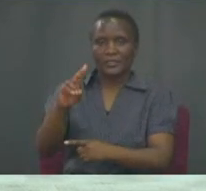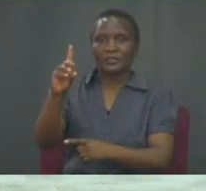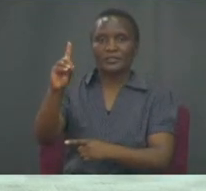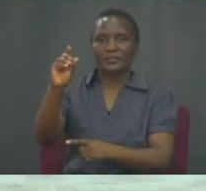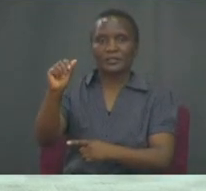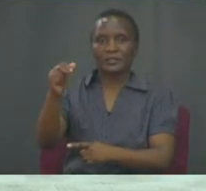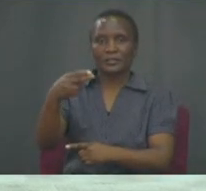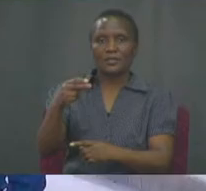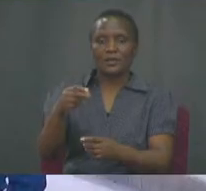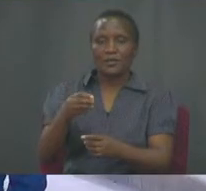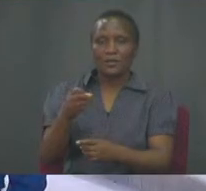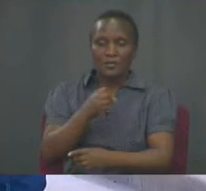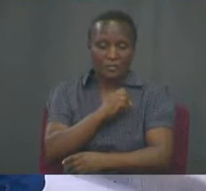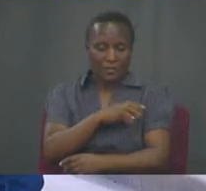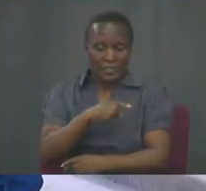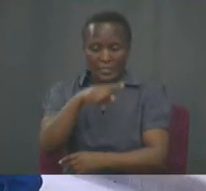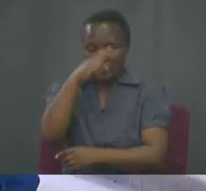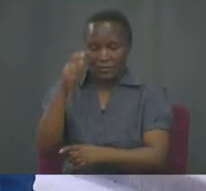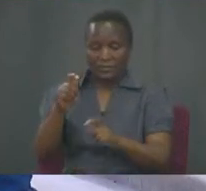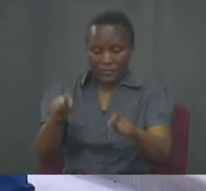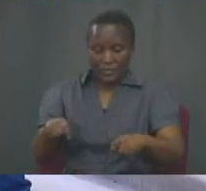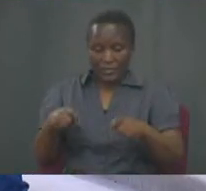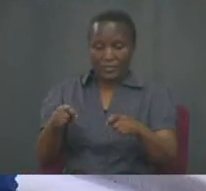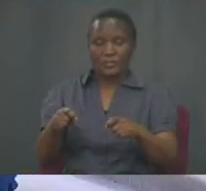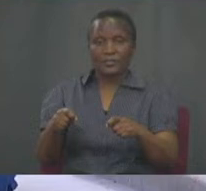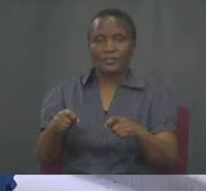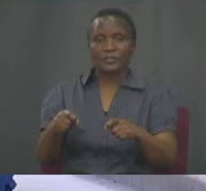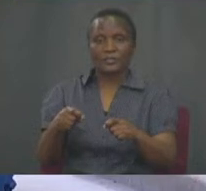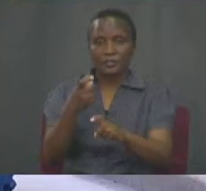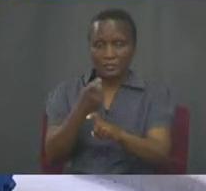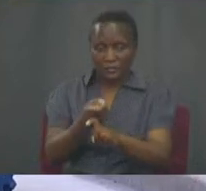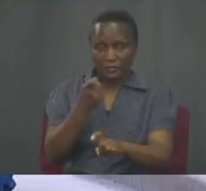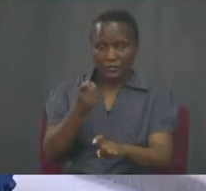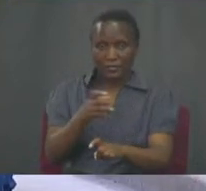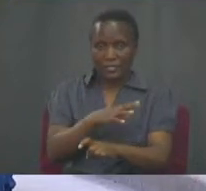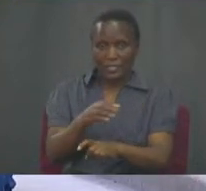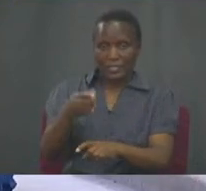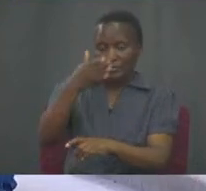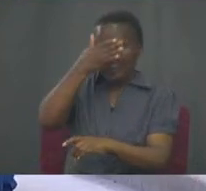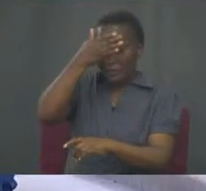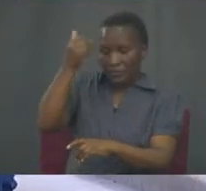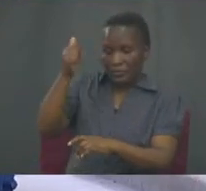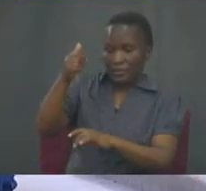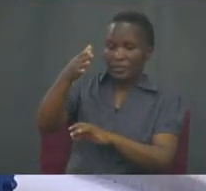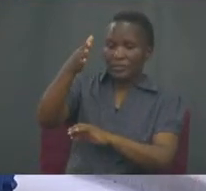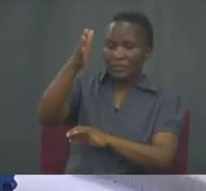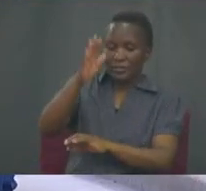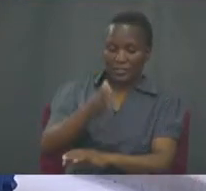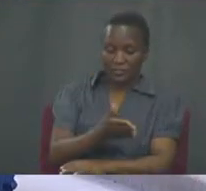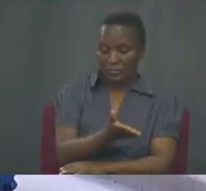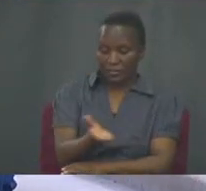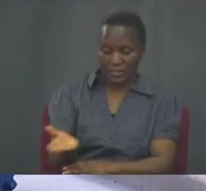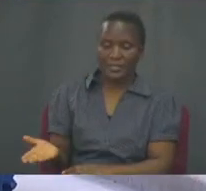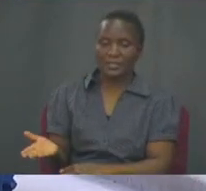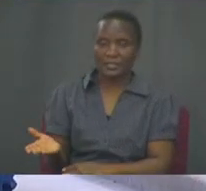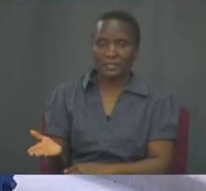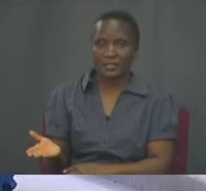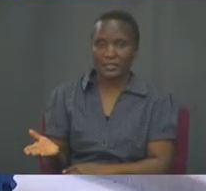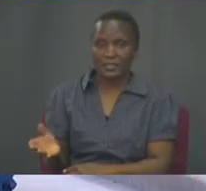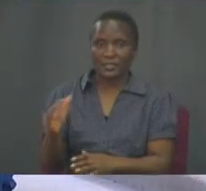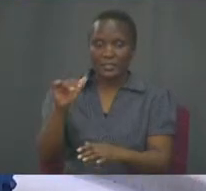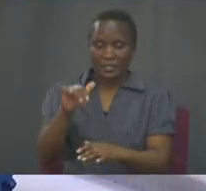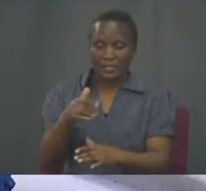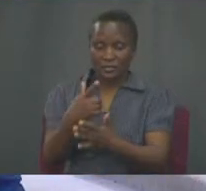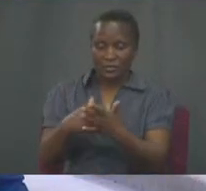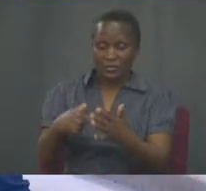Judah looked at the weapons of the enemy and forgot that God is present. And that's what we always do.